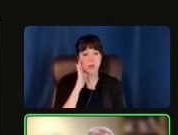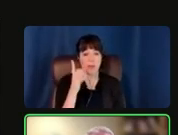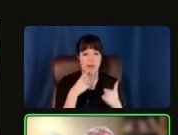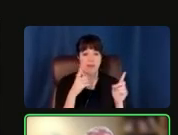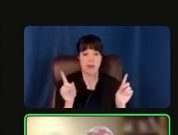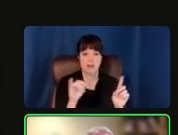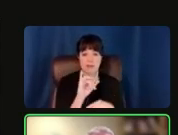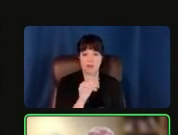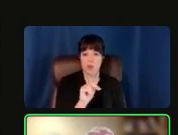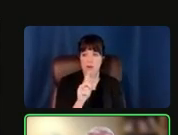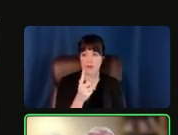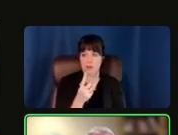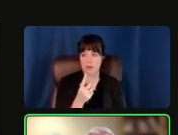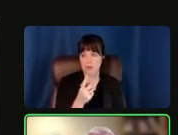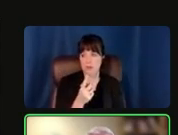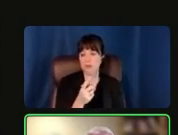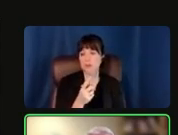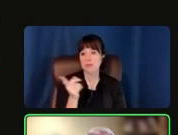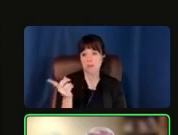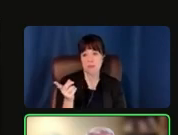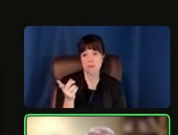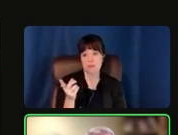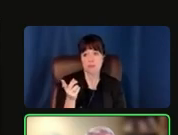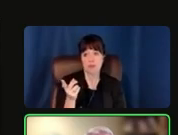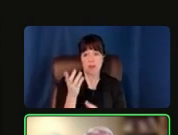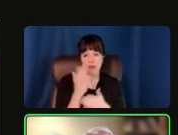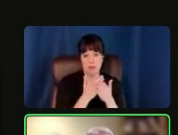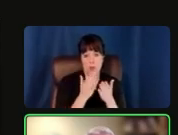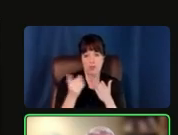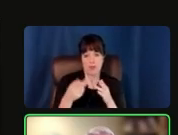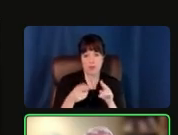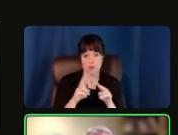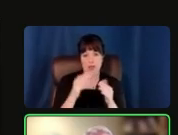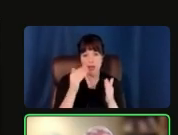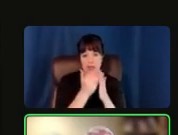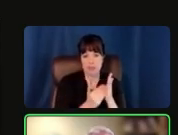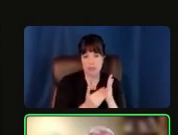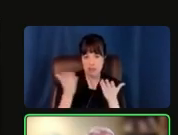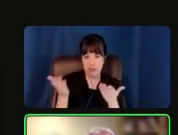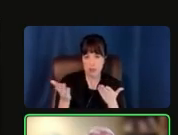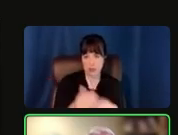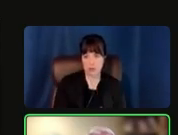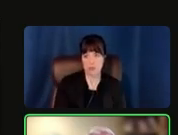The components of these increases are listed here. In Salem, Marion,